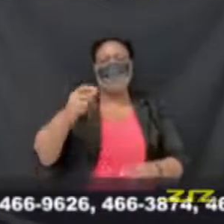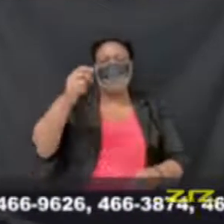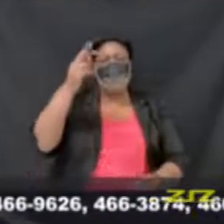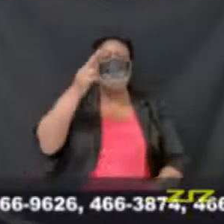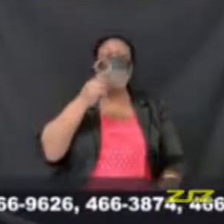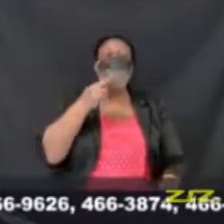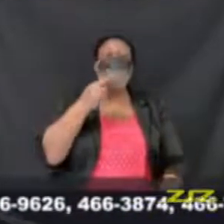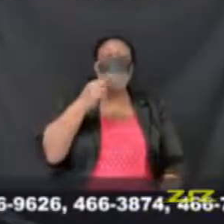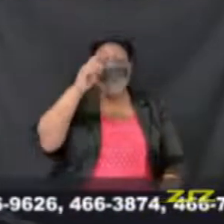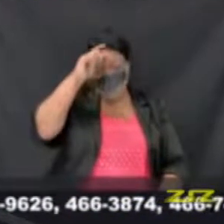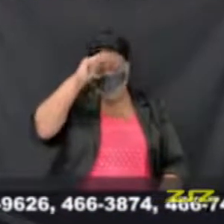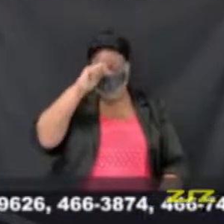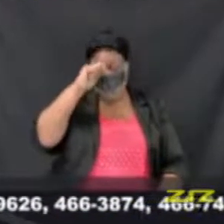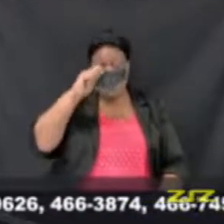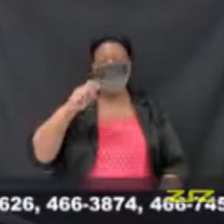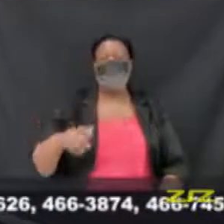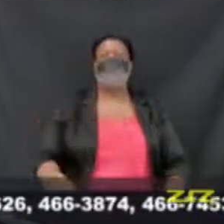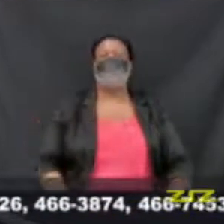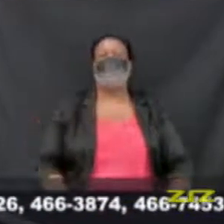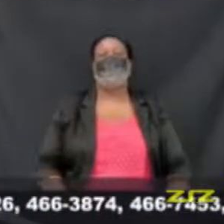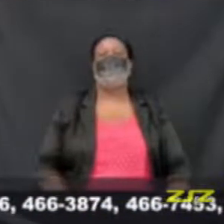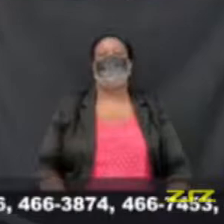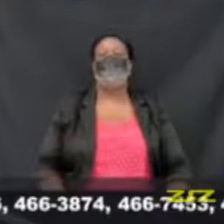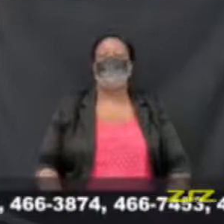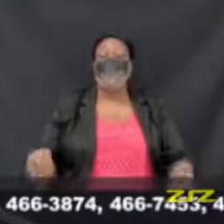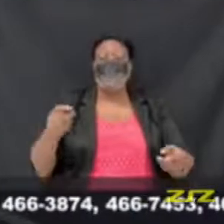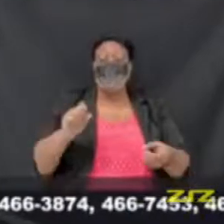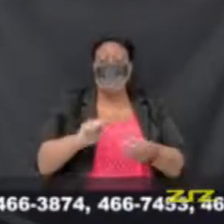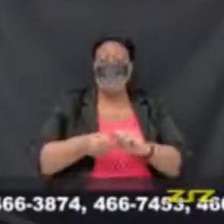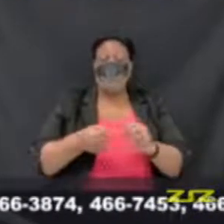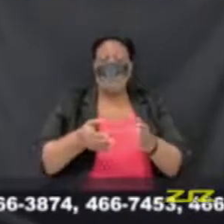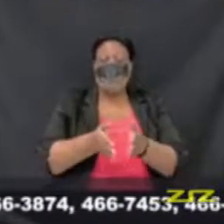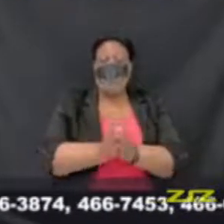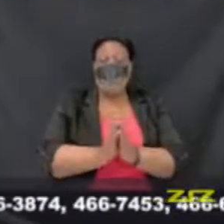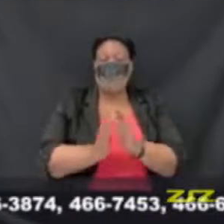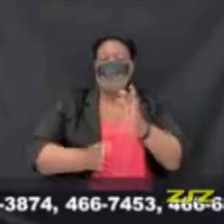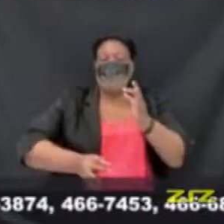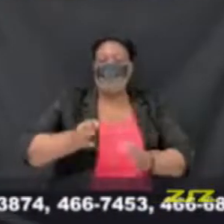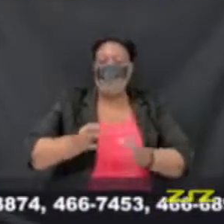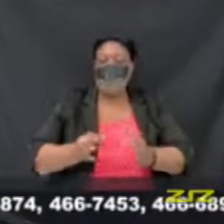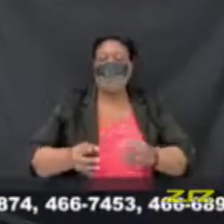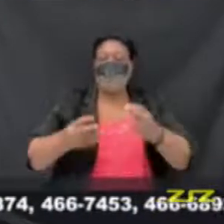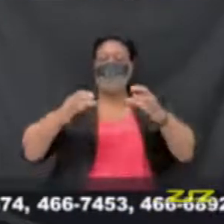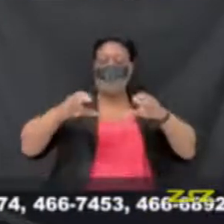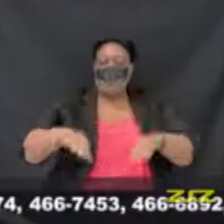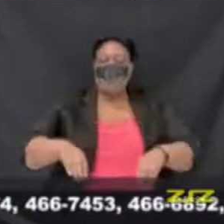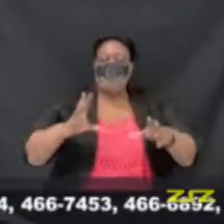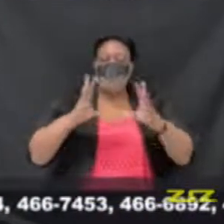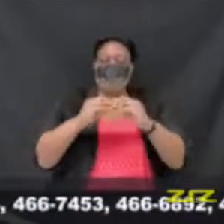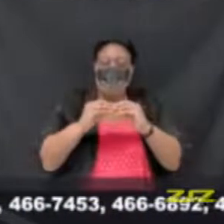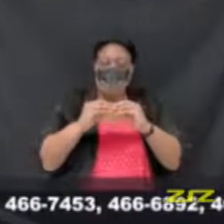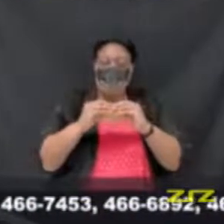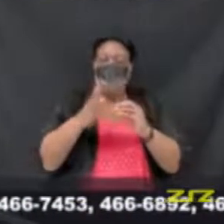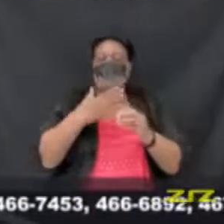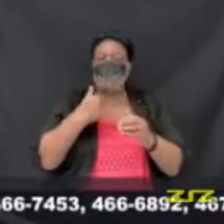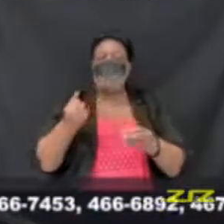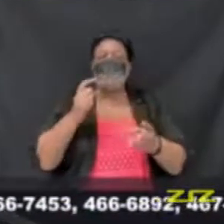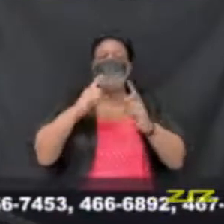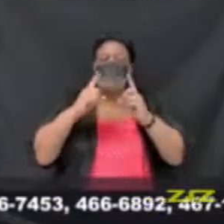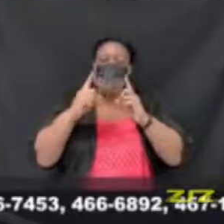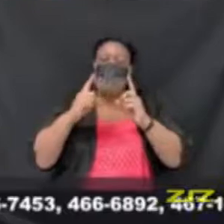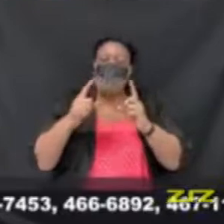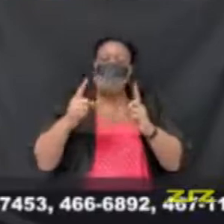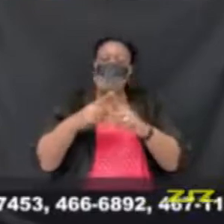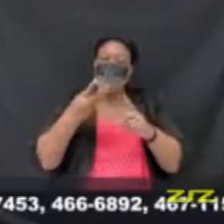persons who have received the seal of approval. So I am appealing to all